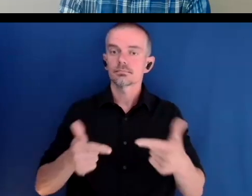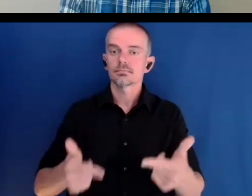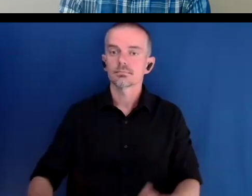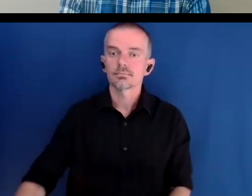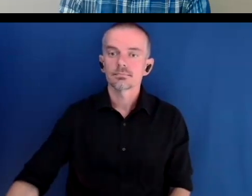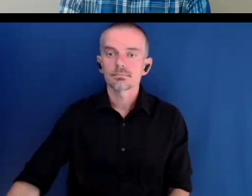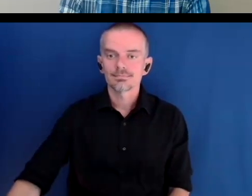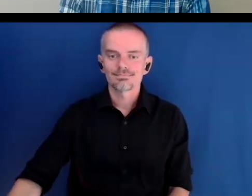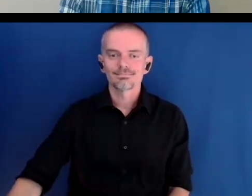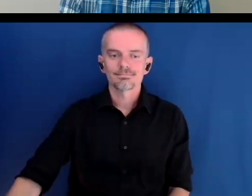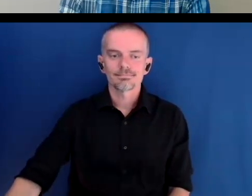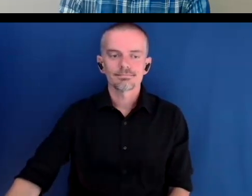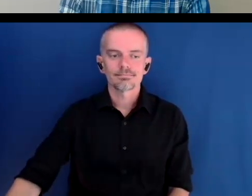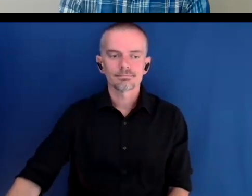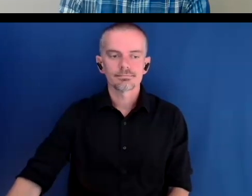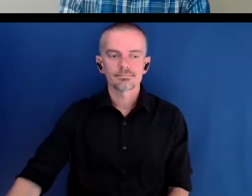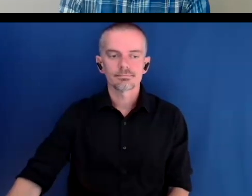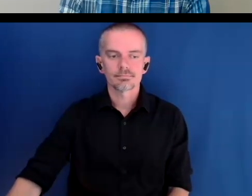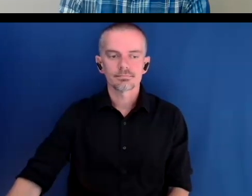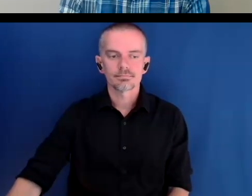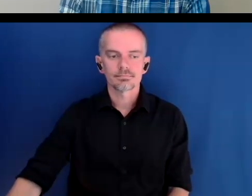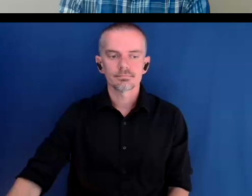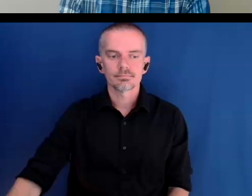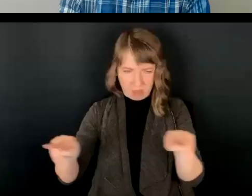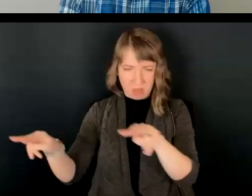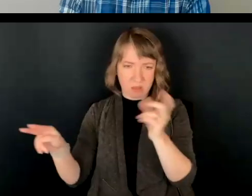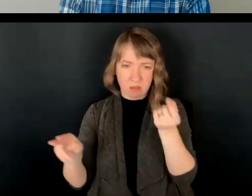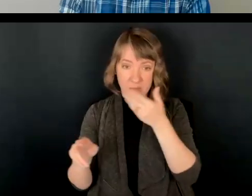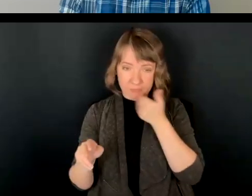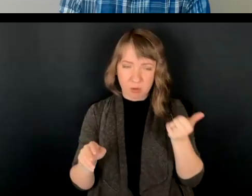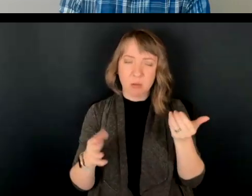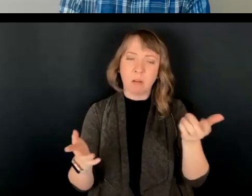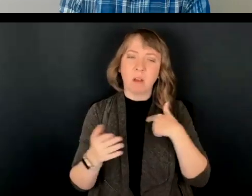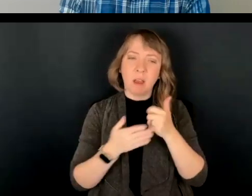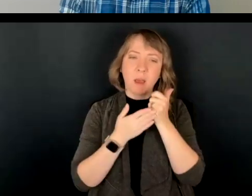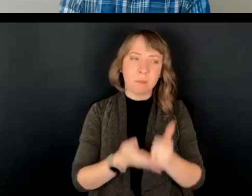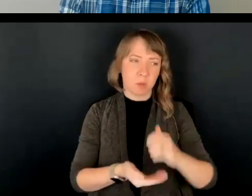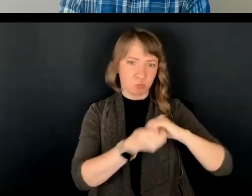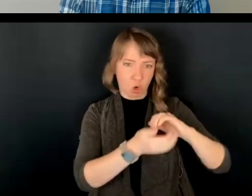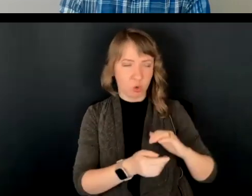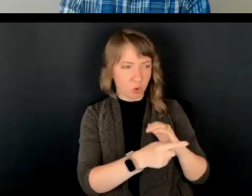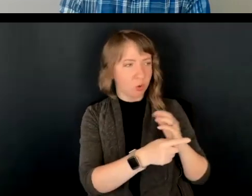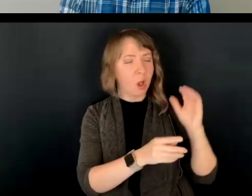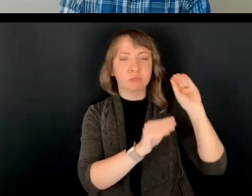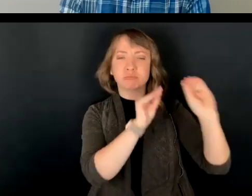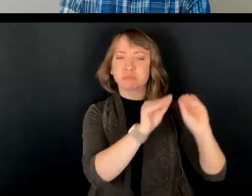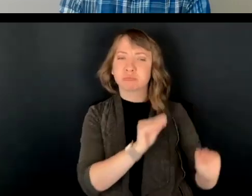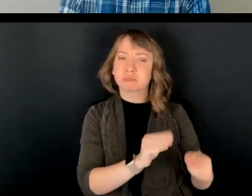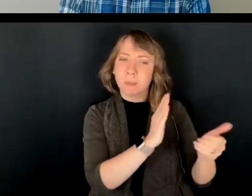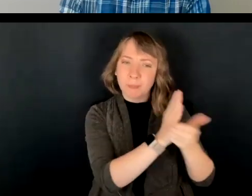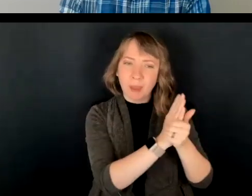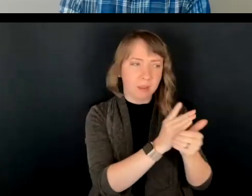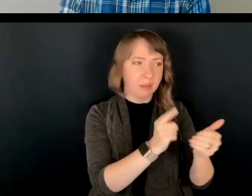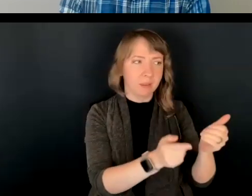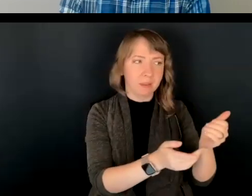that better, then I can help the partner be able to put together a package that really speaks to the needs that grants and